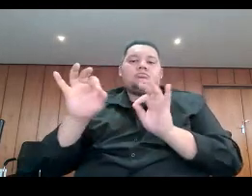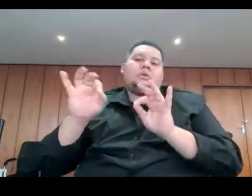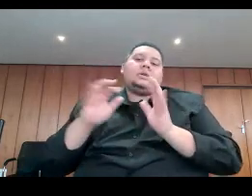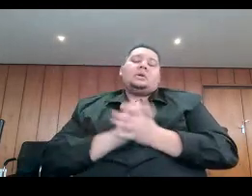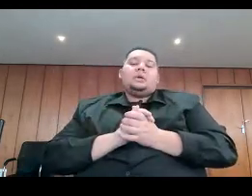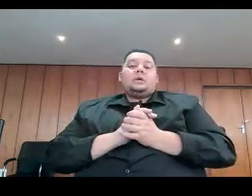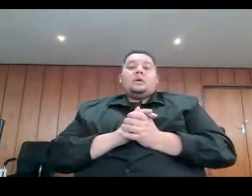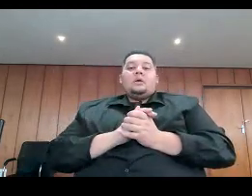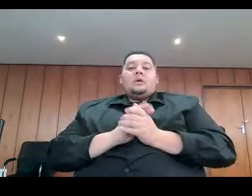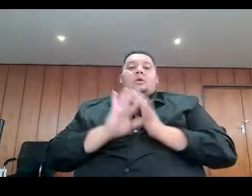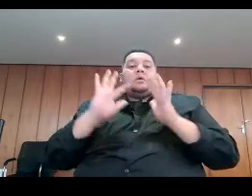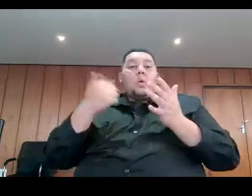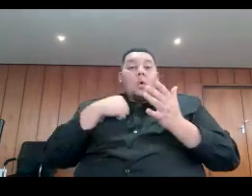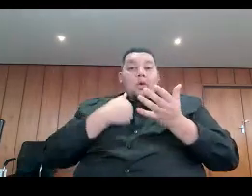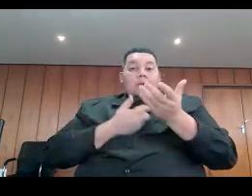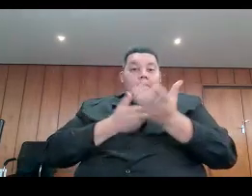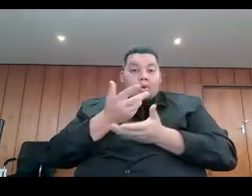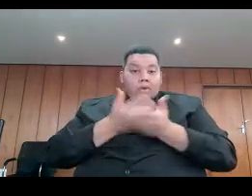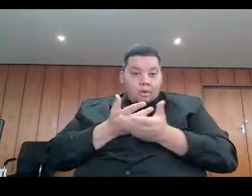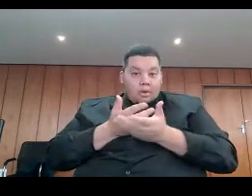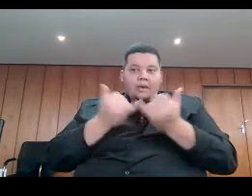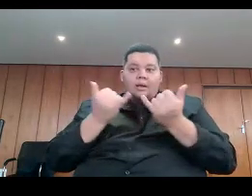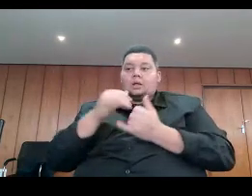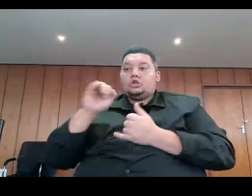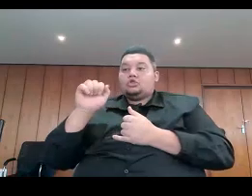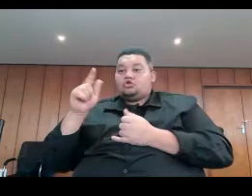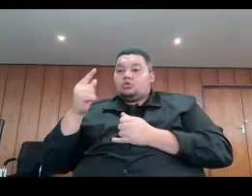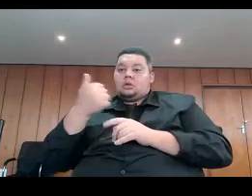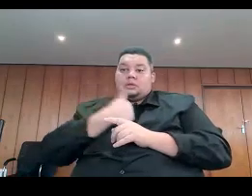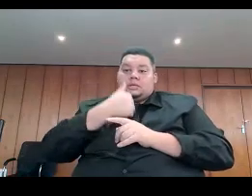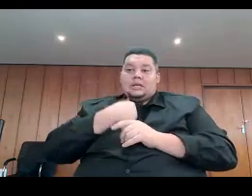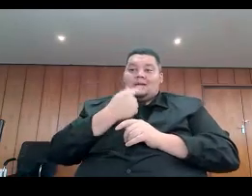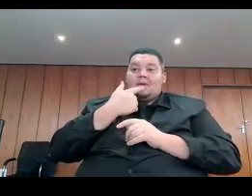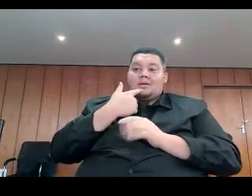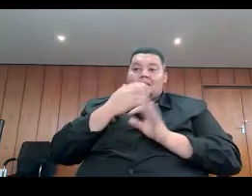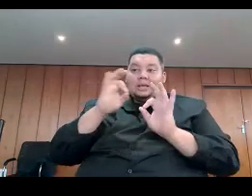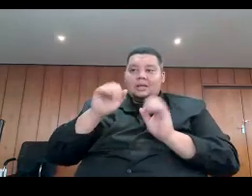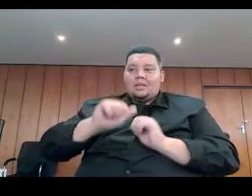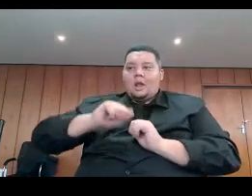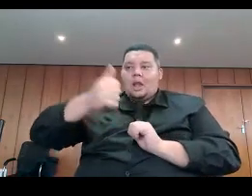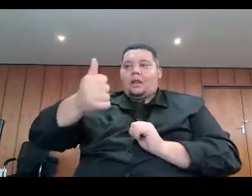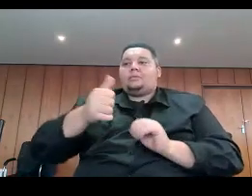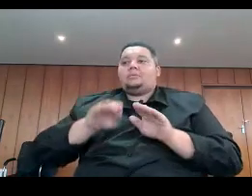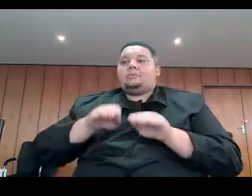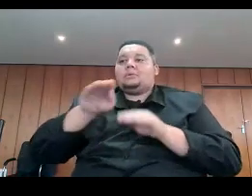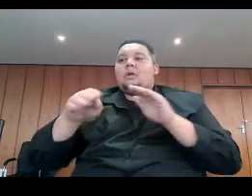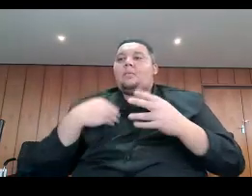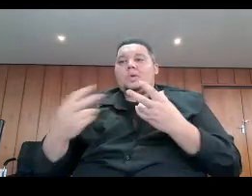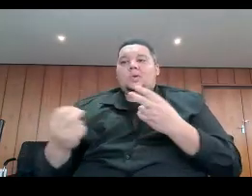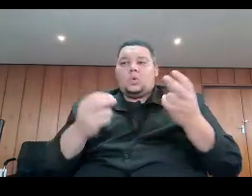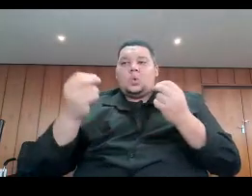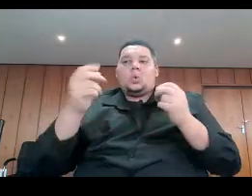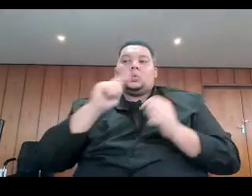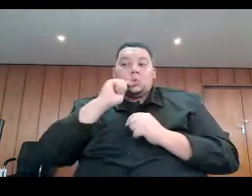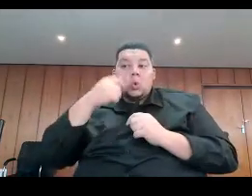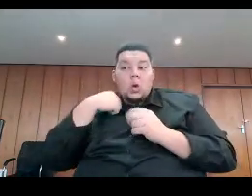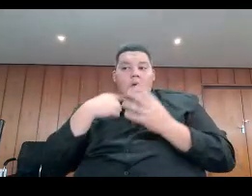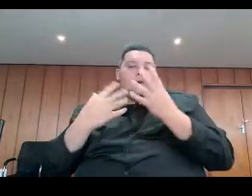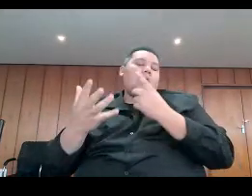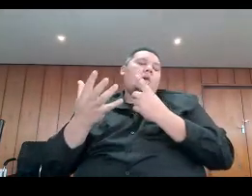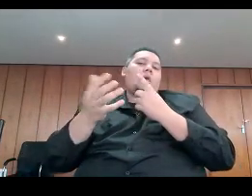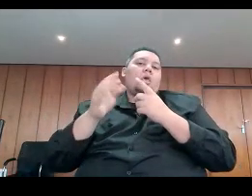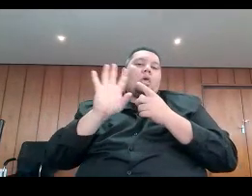the leaders in disability inclusion, as Jill and I say every day, that's the next thing we're going to do, is really get to leadership,